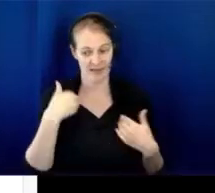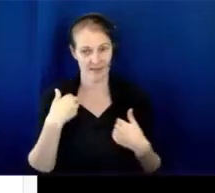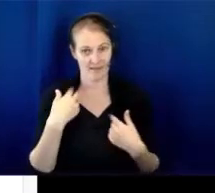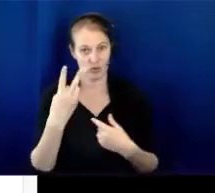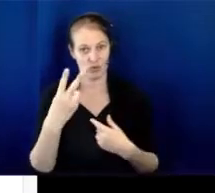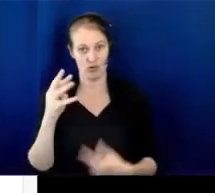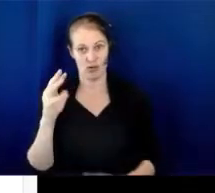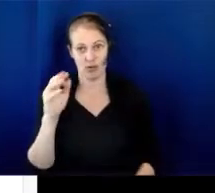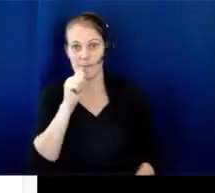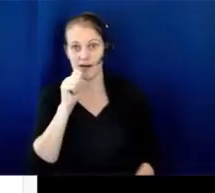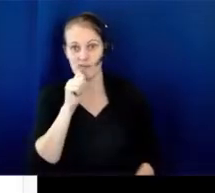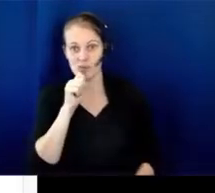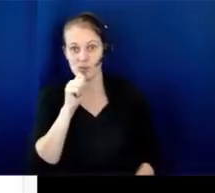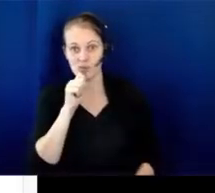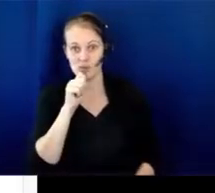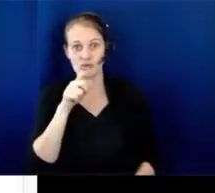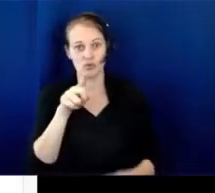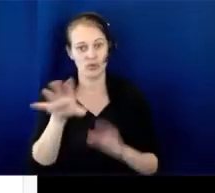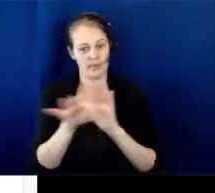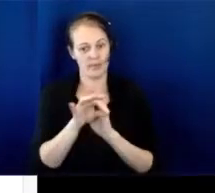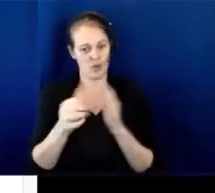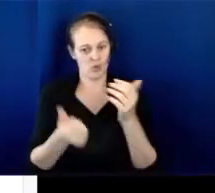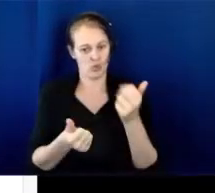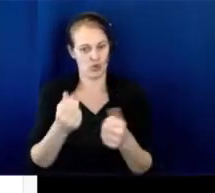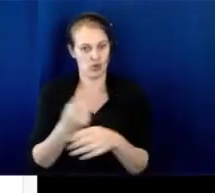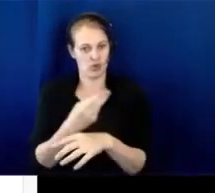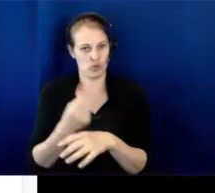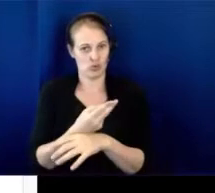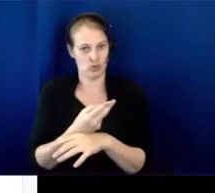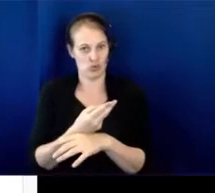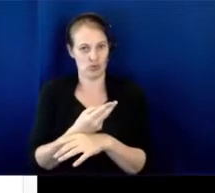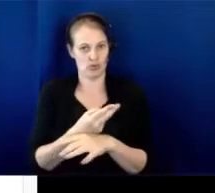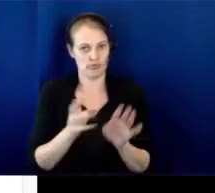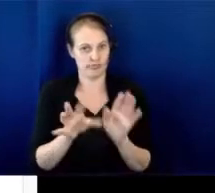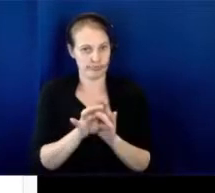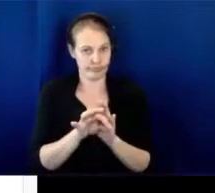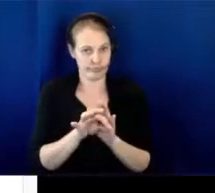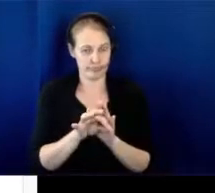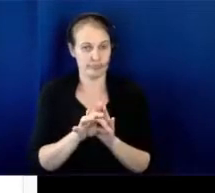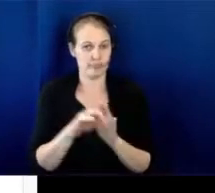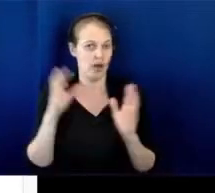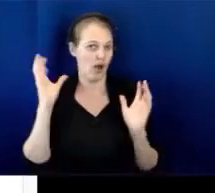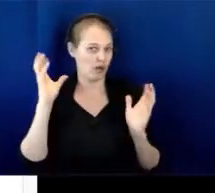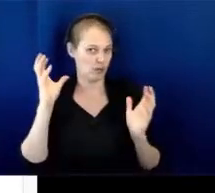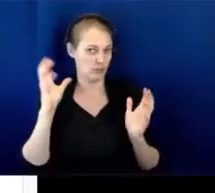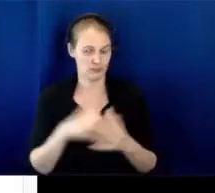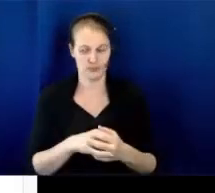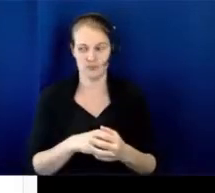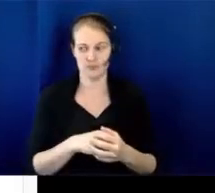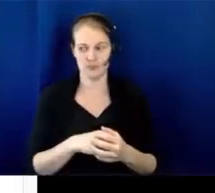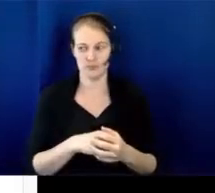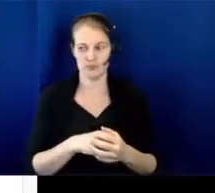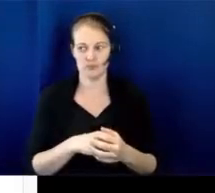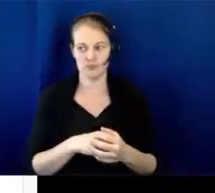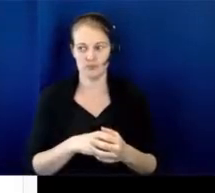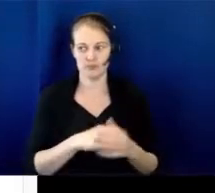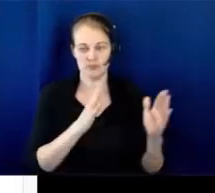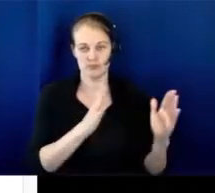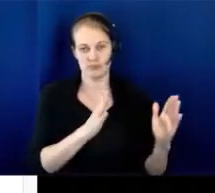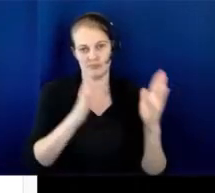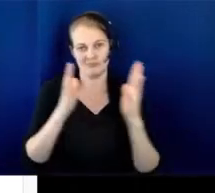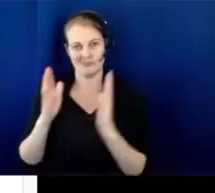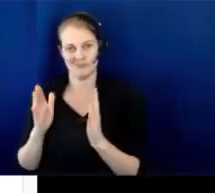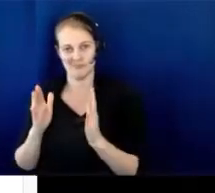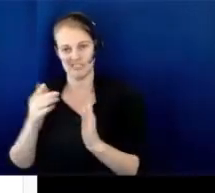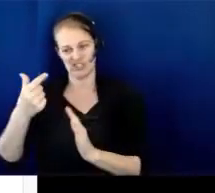able to select the microphone that you want. So you can go ahead and select that audio there. In the giant